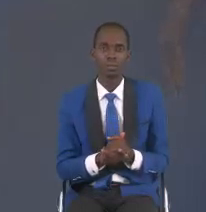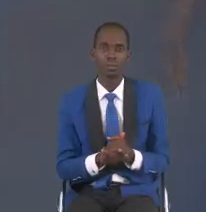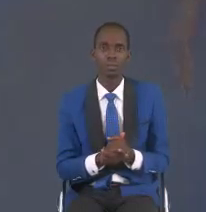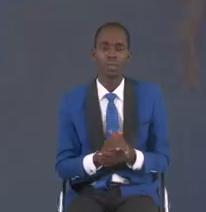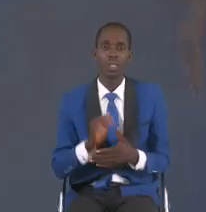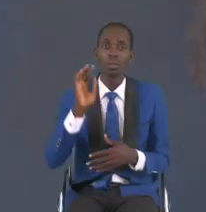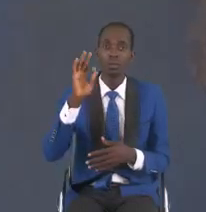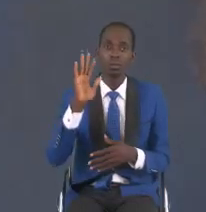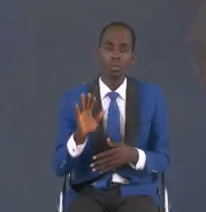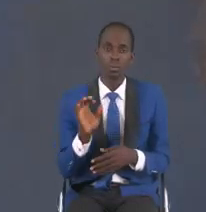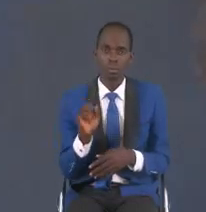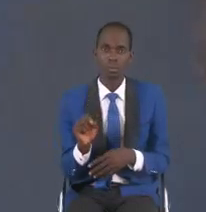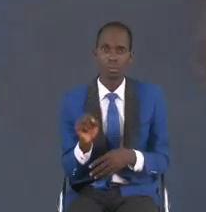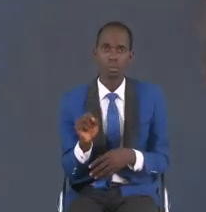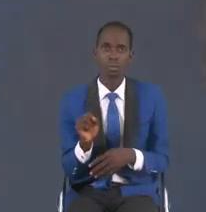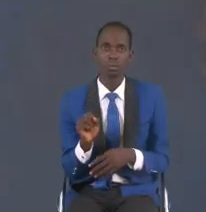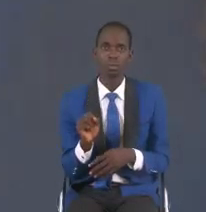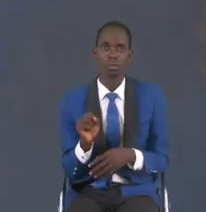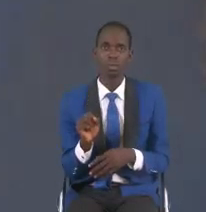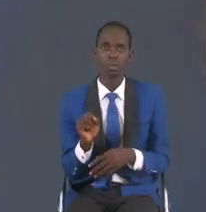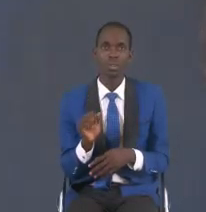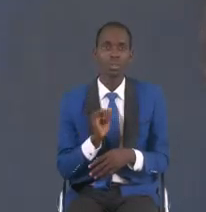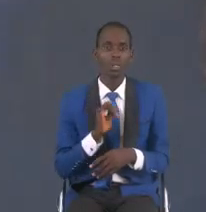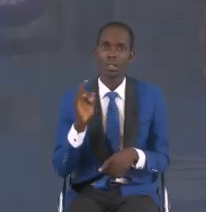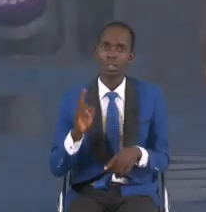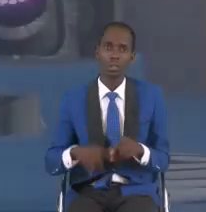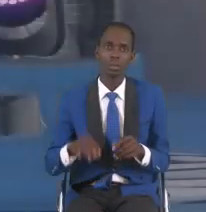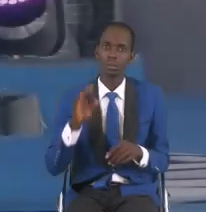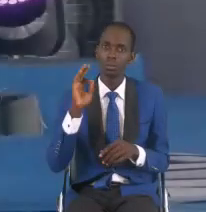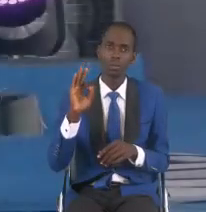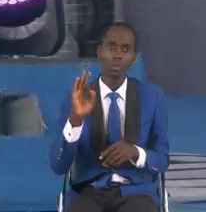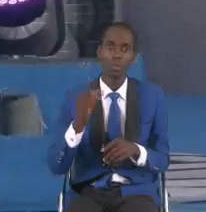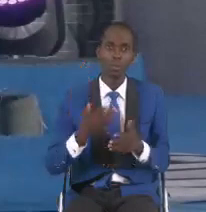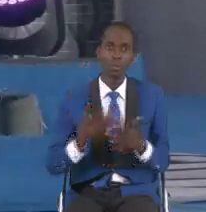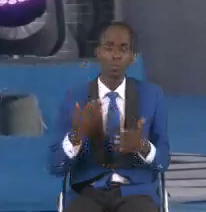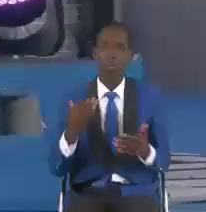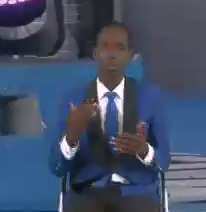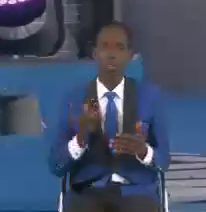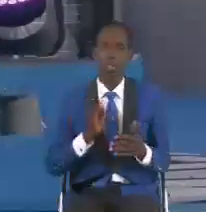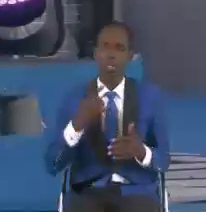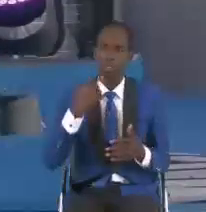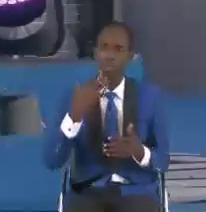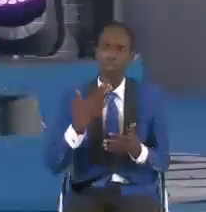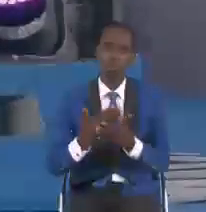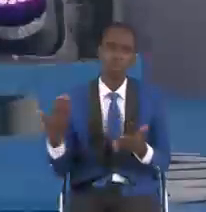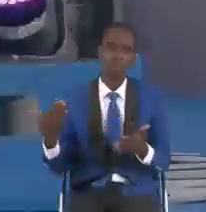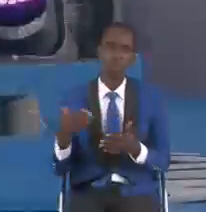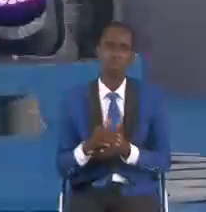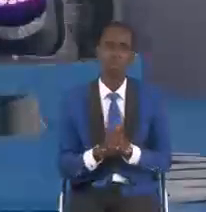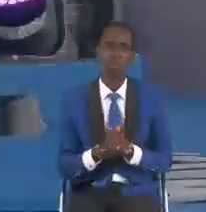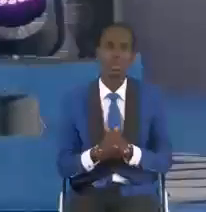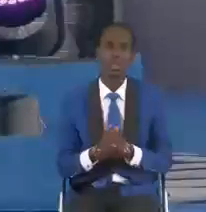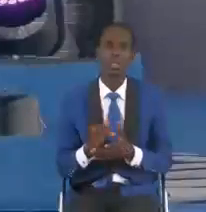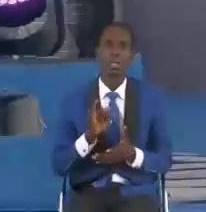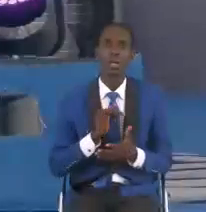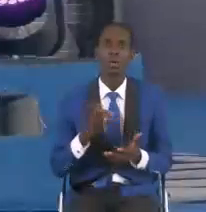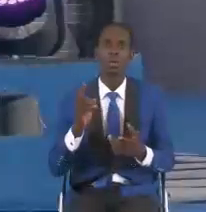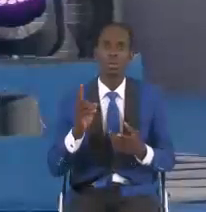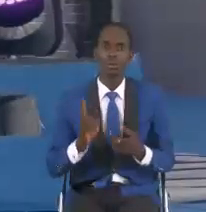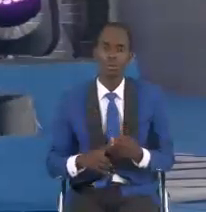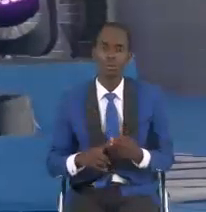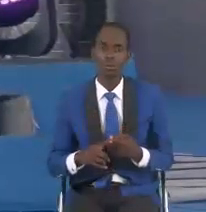ministers, I cannot preach before I tell you something. I want to apologize